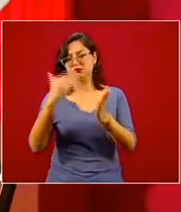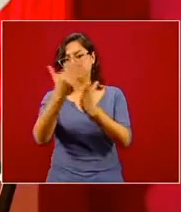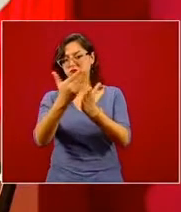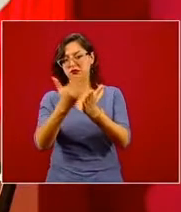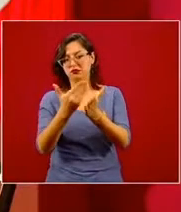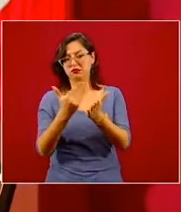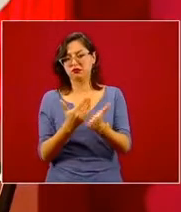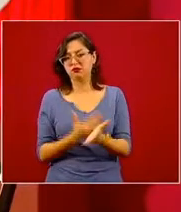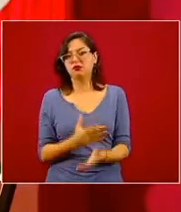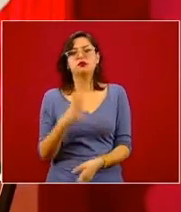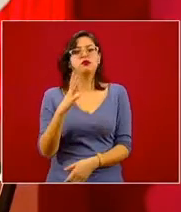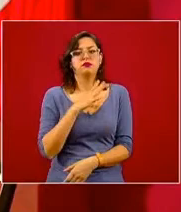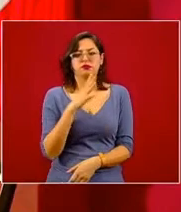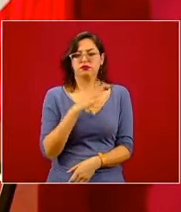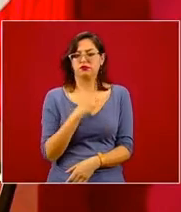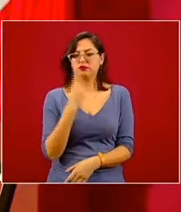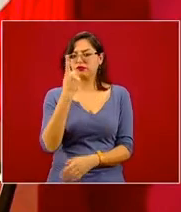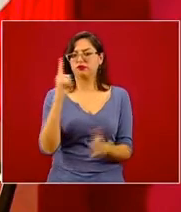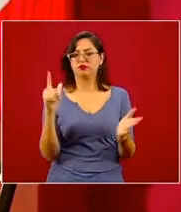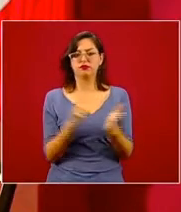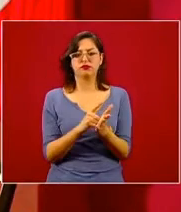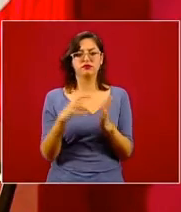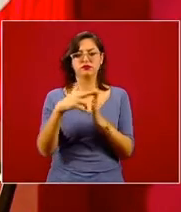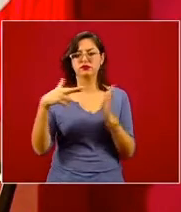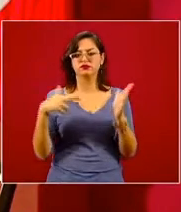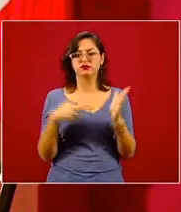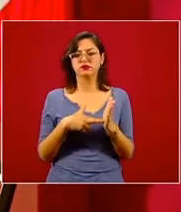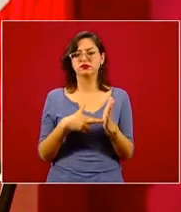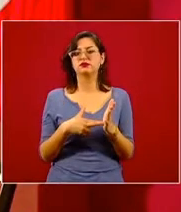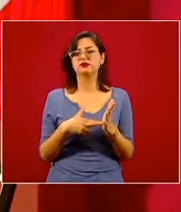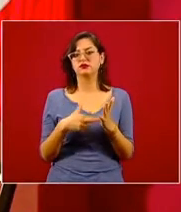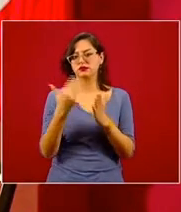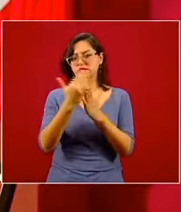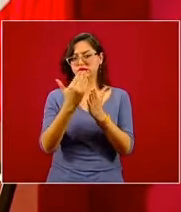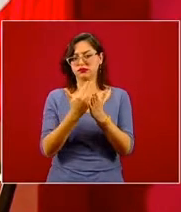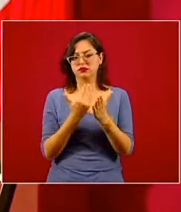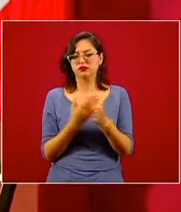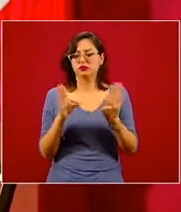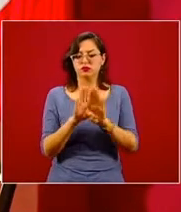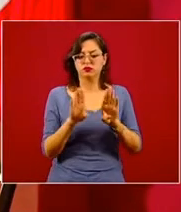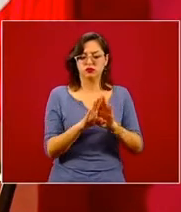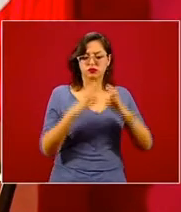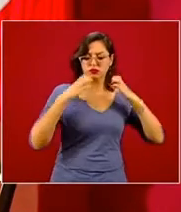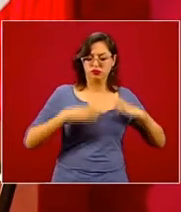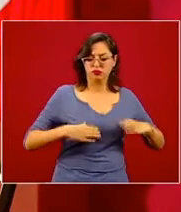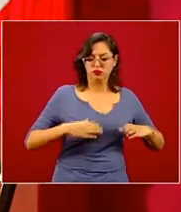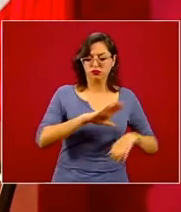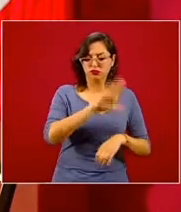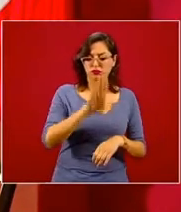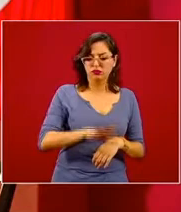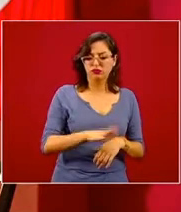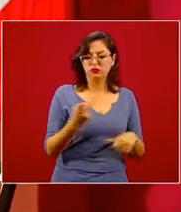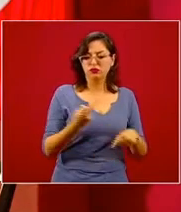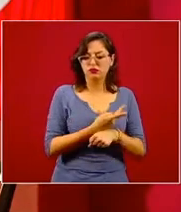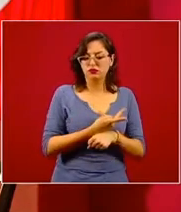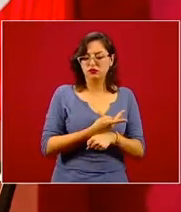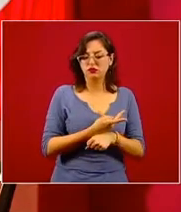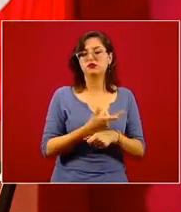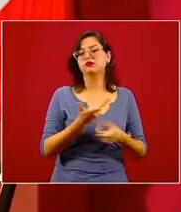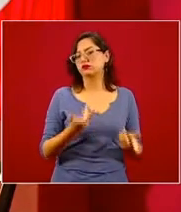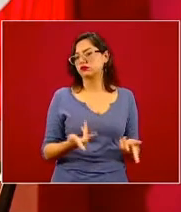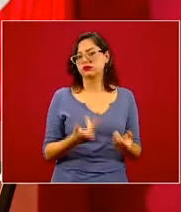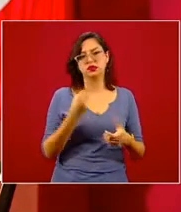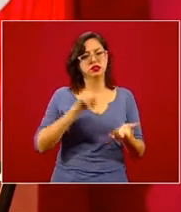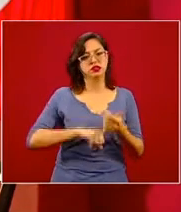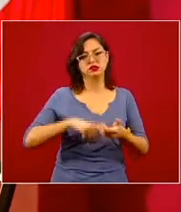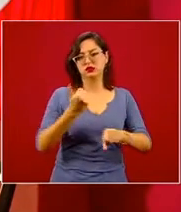that these una things ley don't que happen reglamenta ya la Ley are General de Salud considered específicamente in the sobre la law. disposición de There is restos a finales. regulatory law Existen desde for luego health procedimientos general